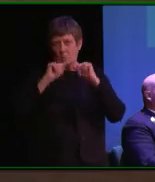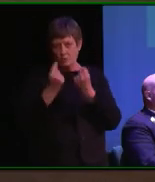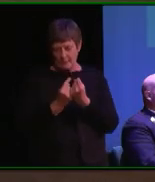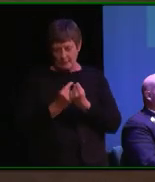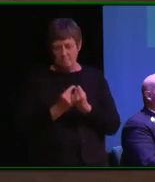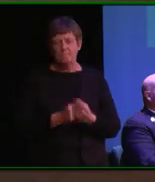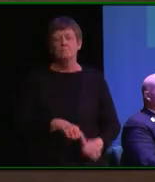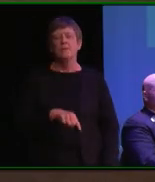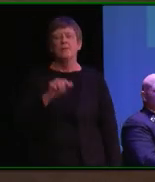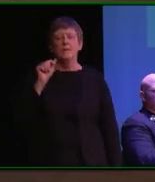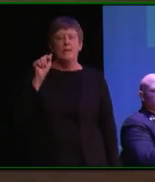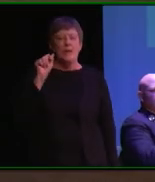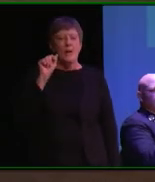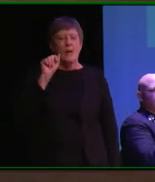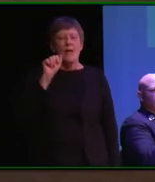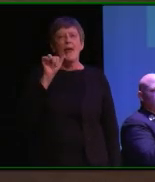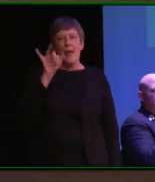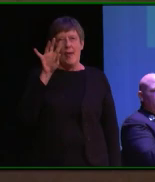Rock.